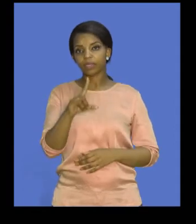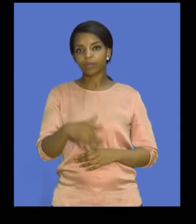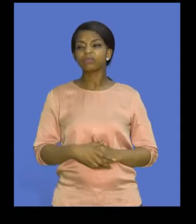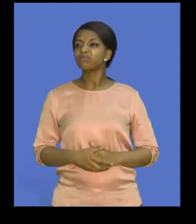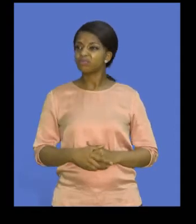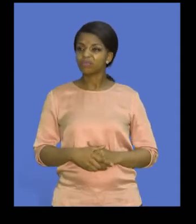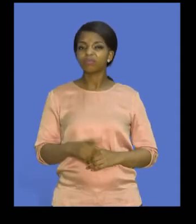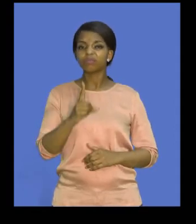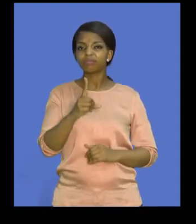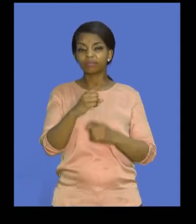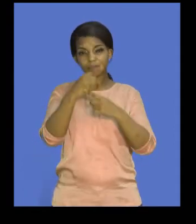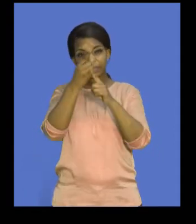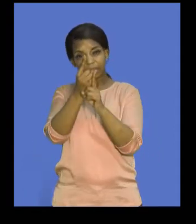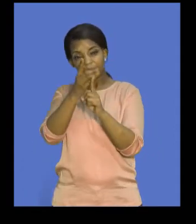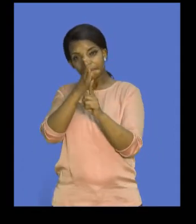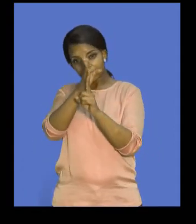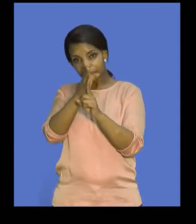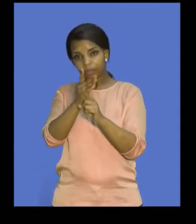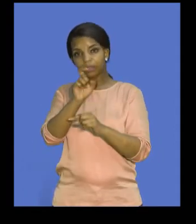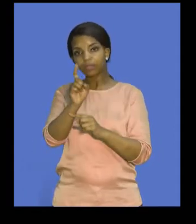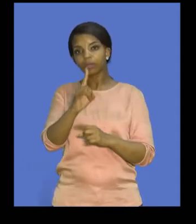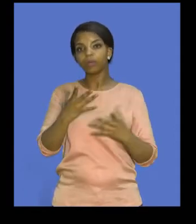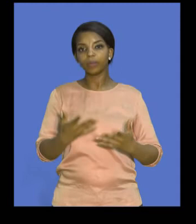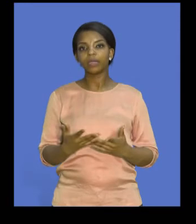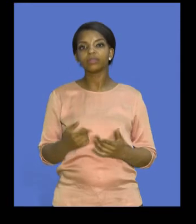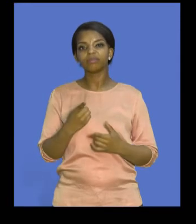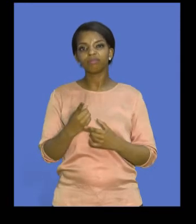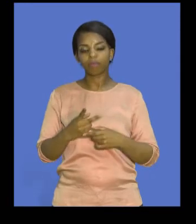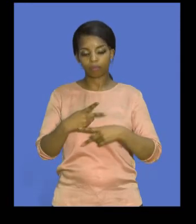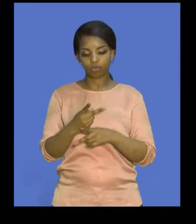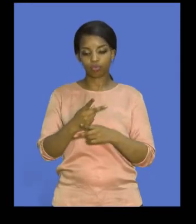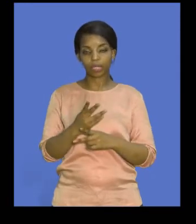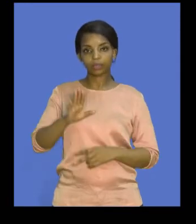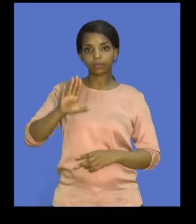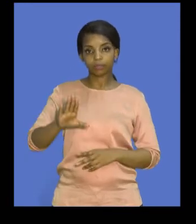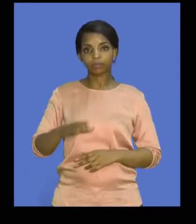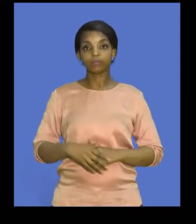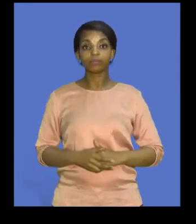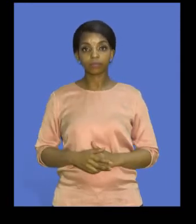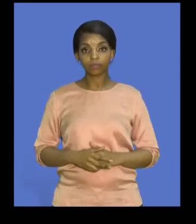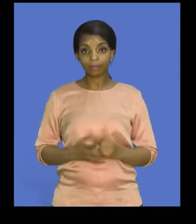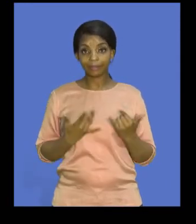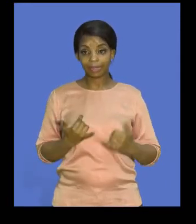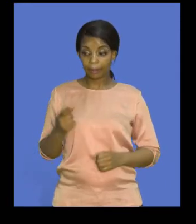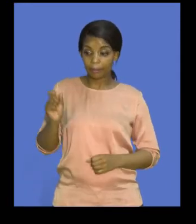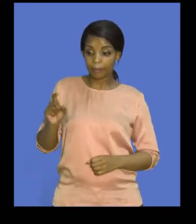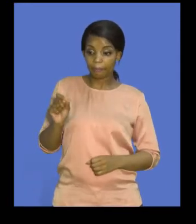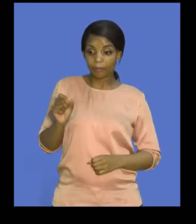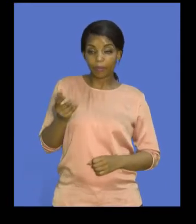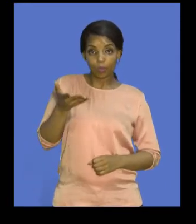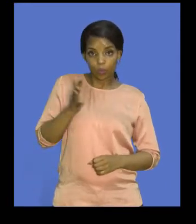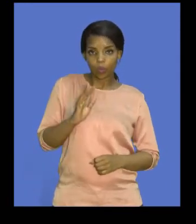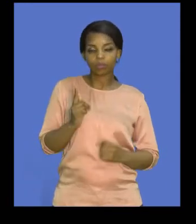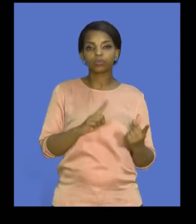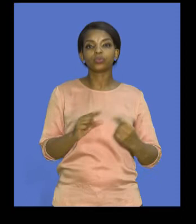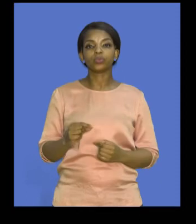proportional to the product of the charges, right? So this is what we wanted to arrive at the end.